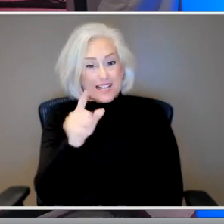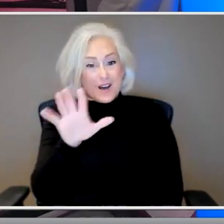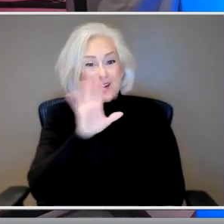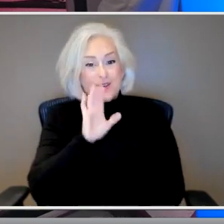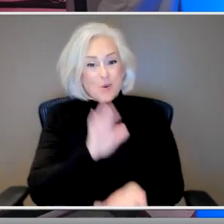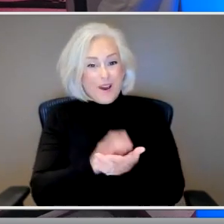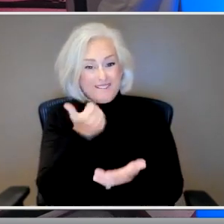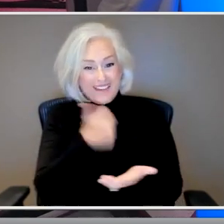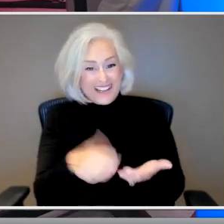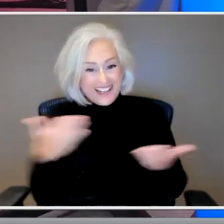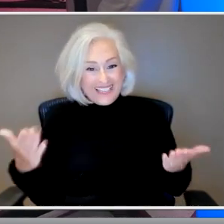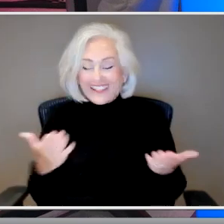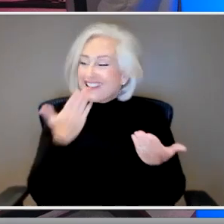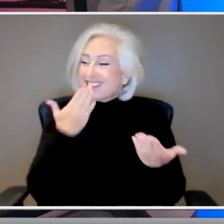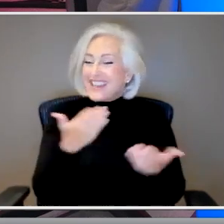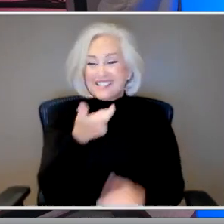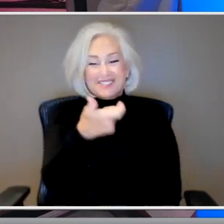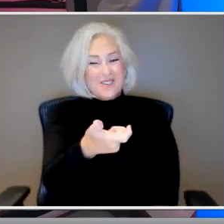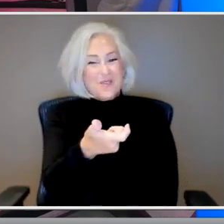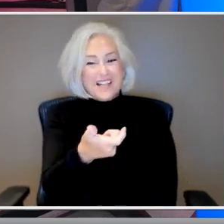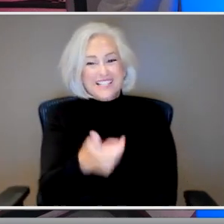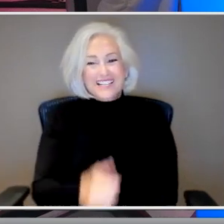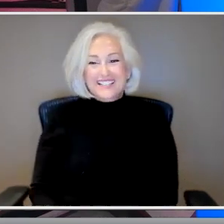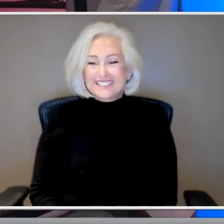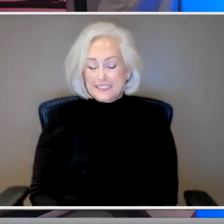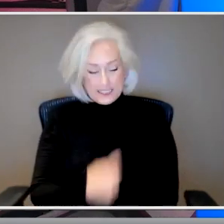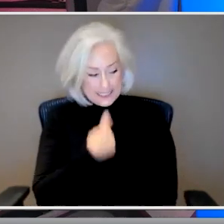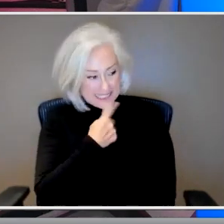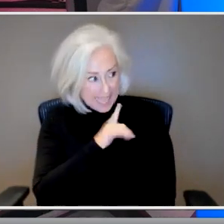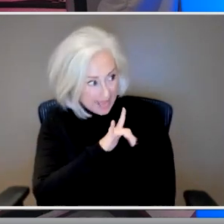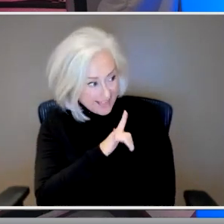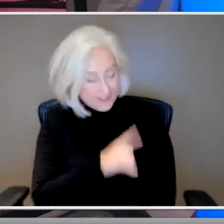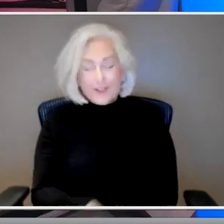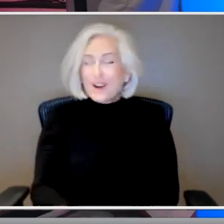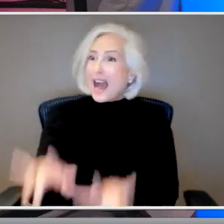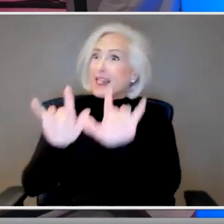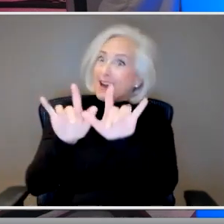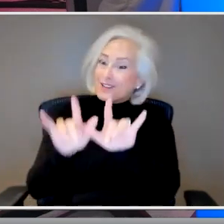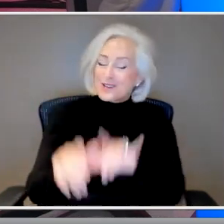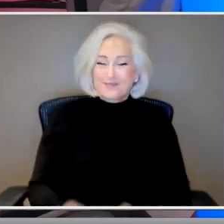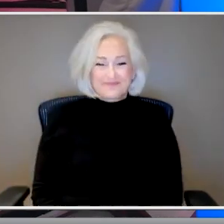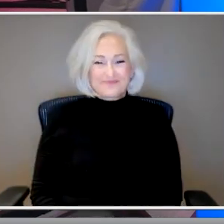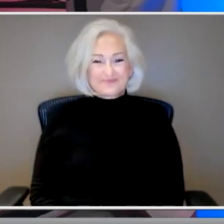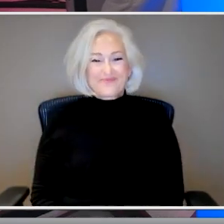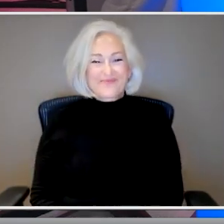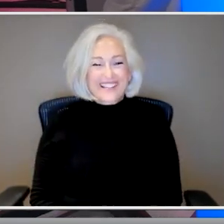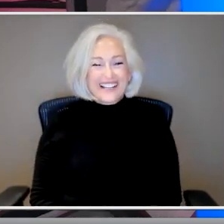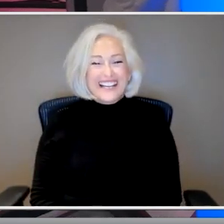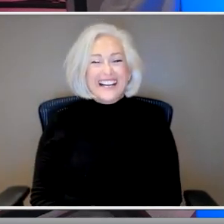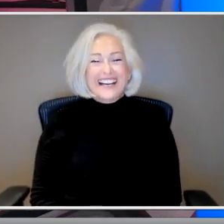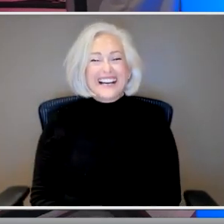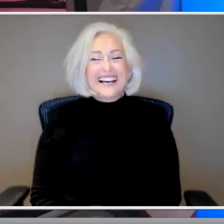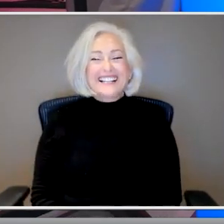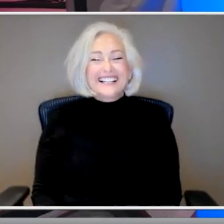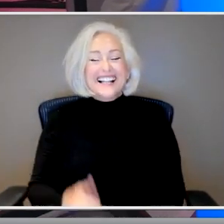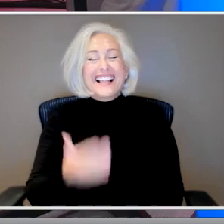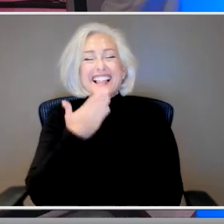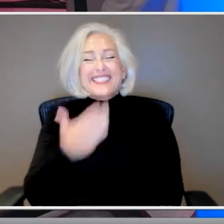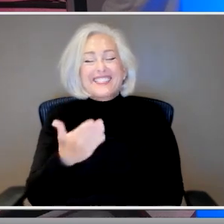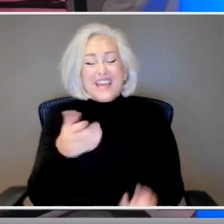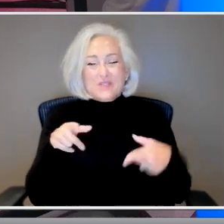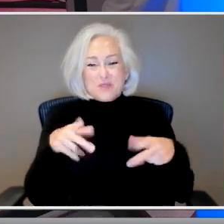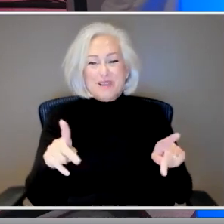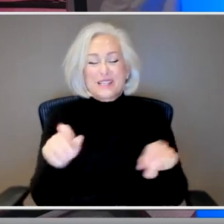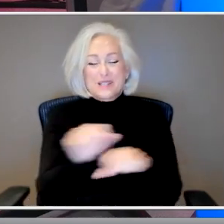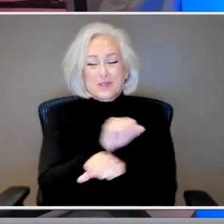just thanks for watching. Say, I love you. Yeah, I love you. Thanks for She's- letting me work so much. She's the sweetest because we had you both